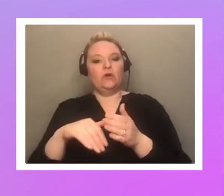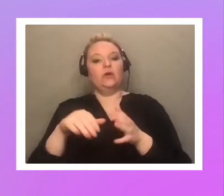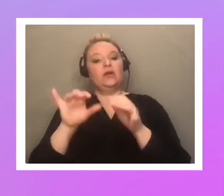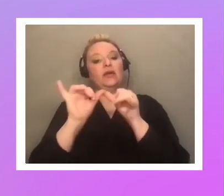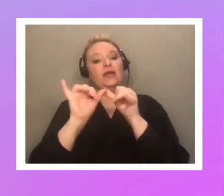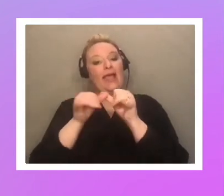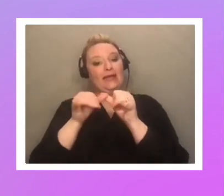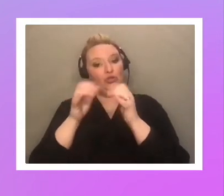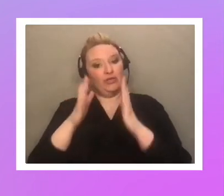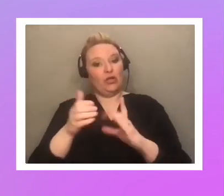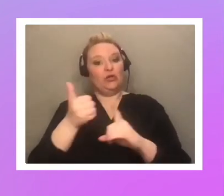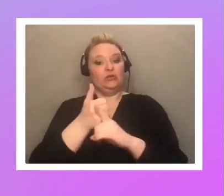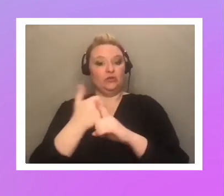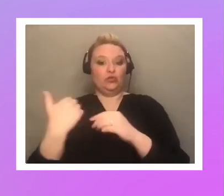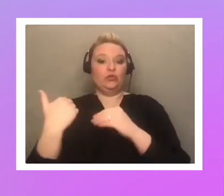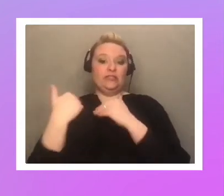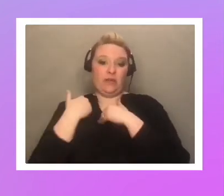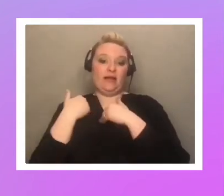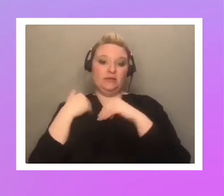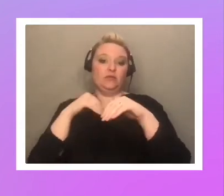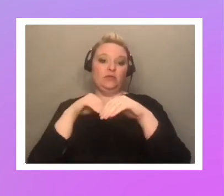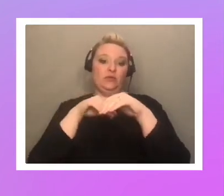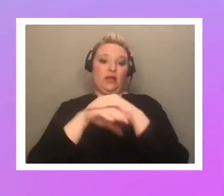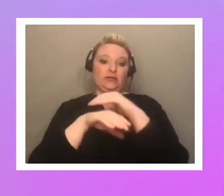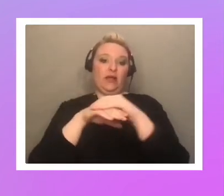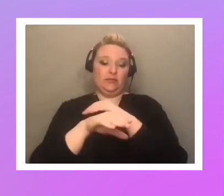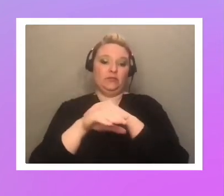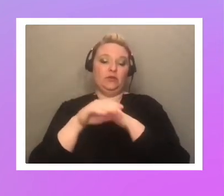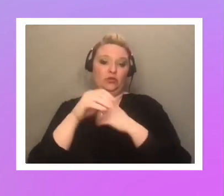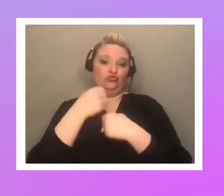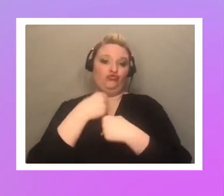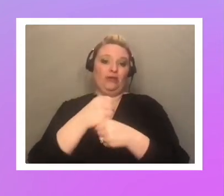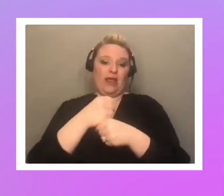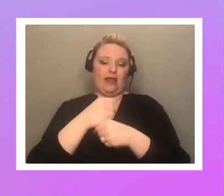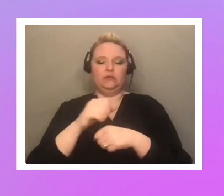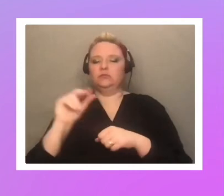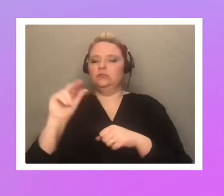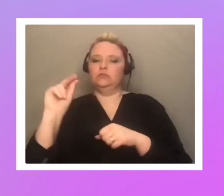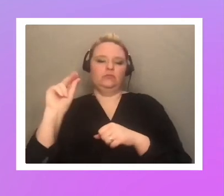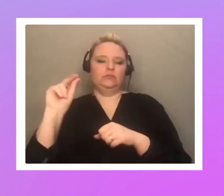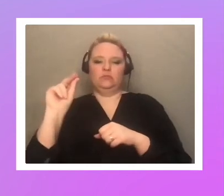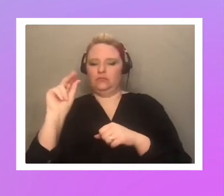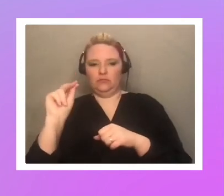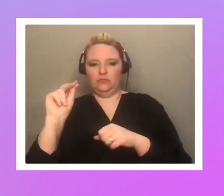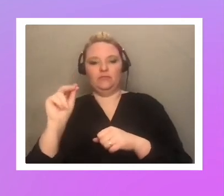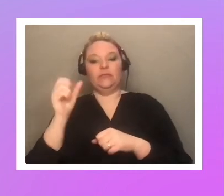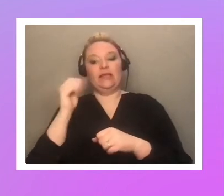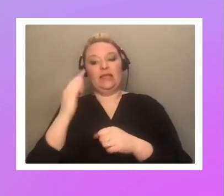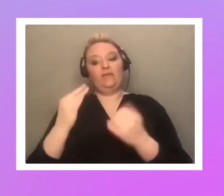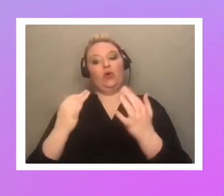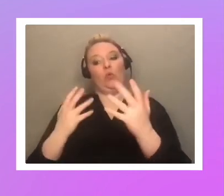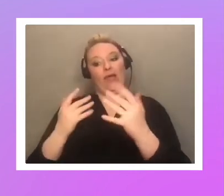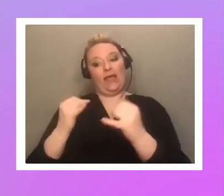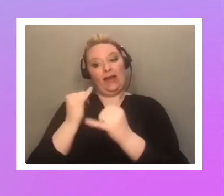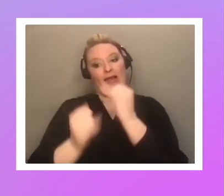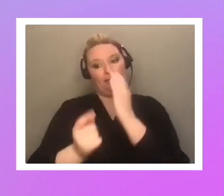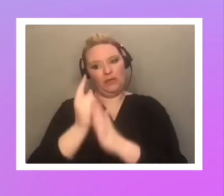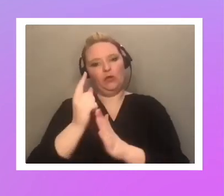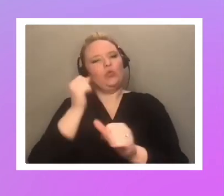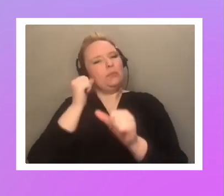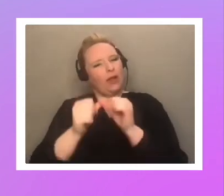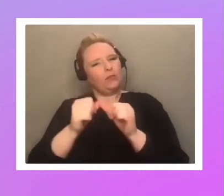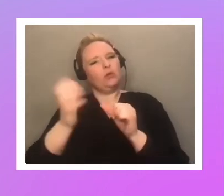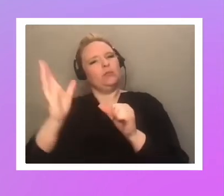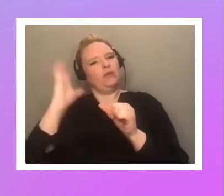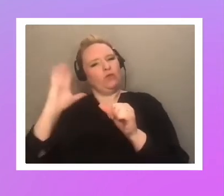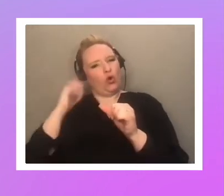engineers are responsible for accessibility. No, if you're waiting, like I said earlier, if you're